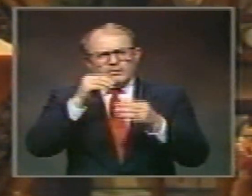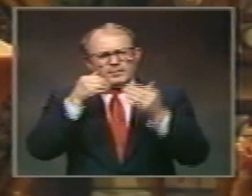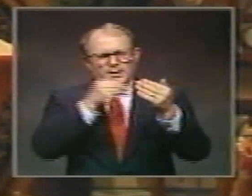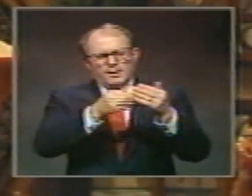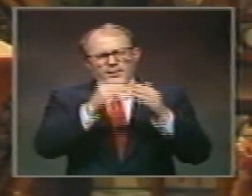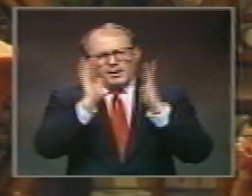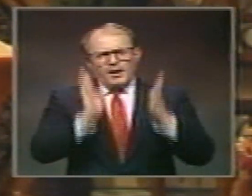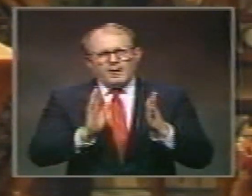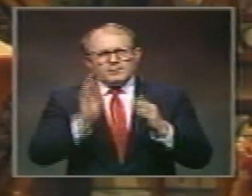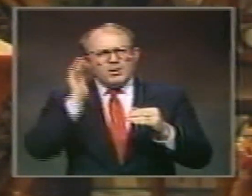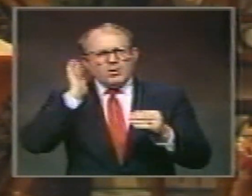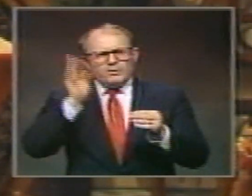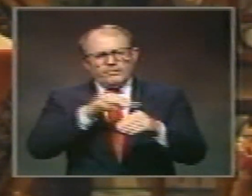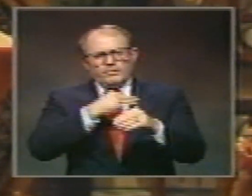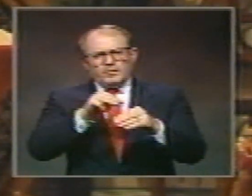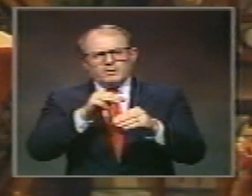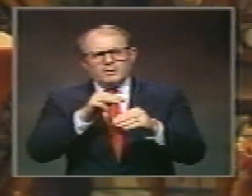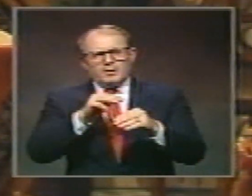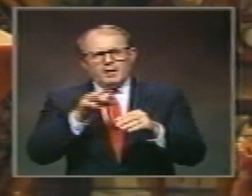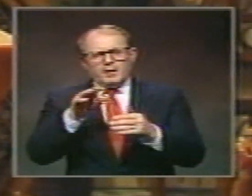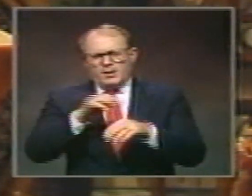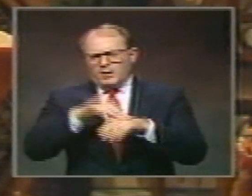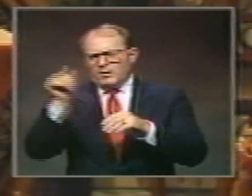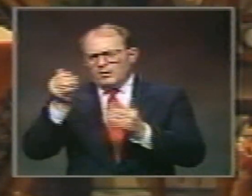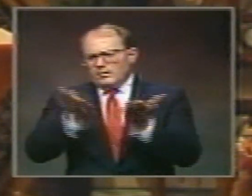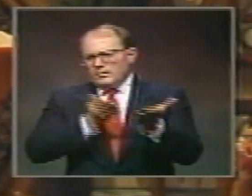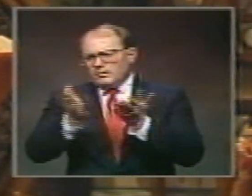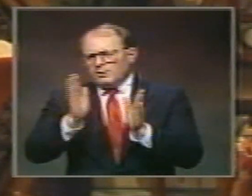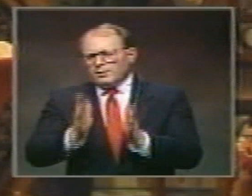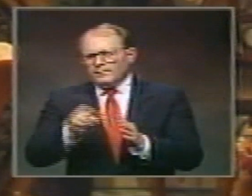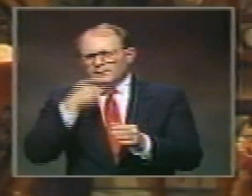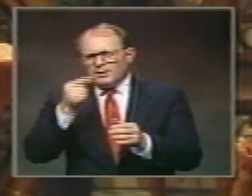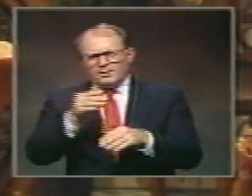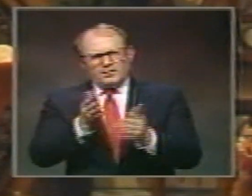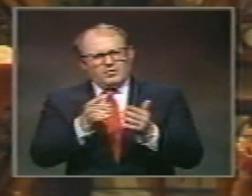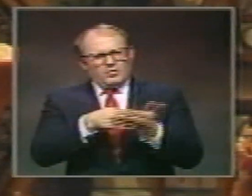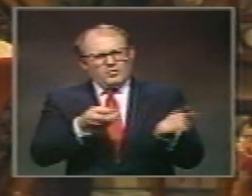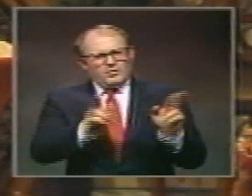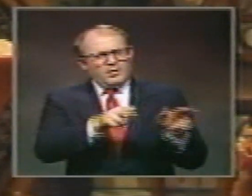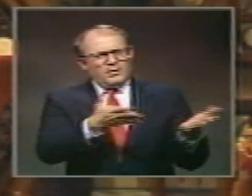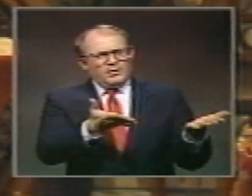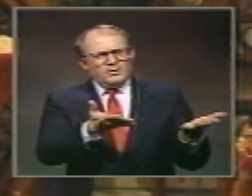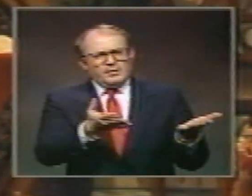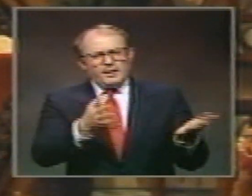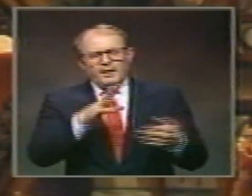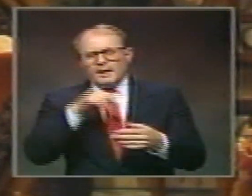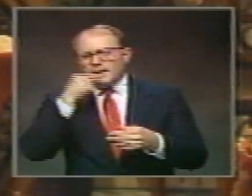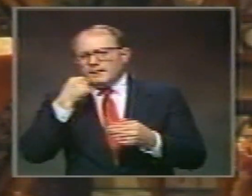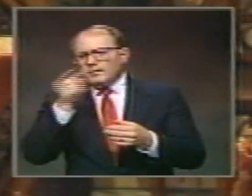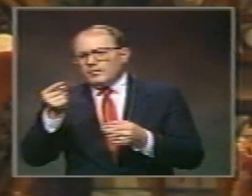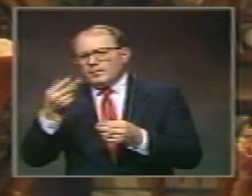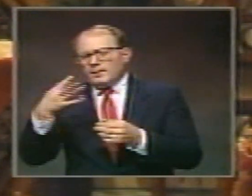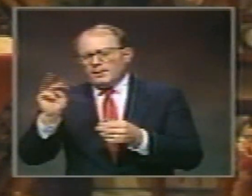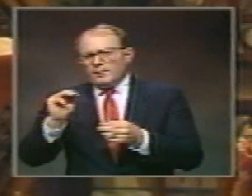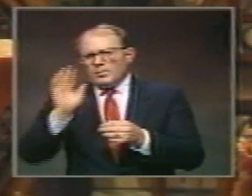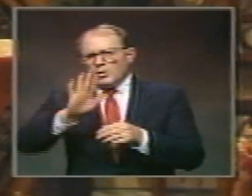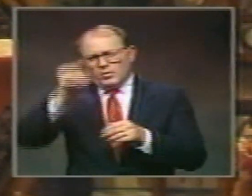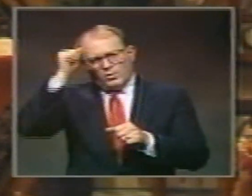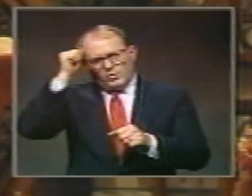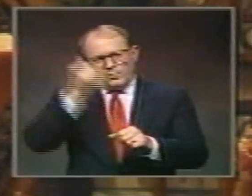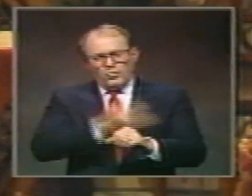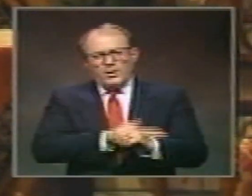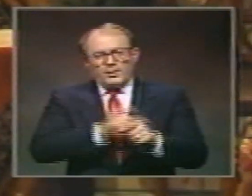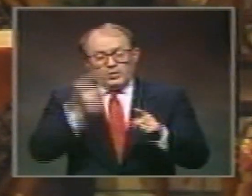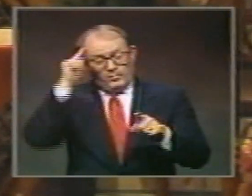heard music and dancing. And he called one of the servants and asked what these things meant. And he said unto him, Thy brother is